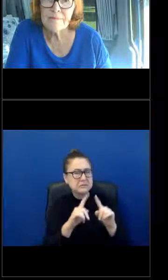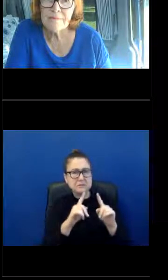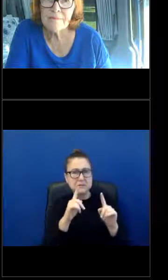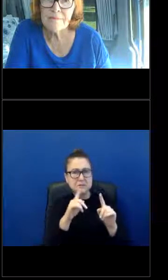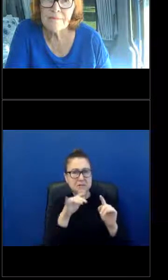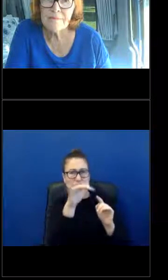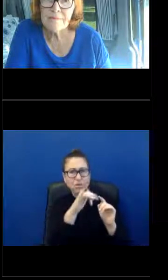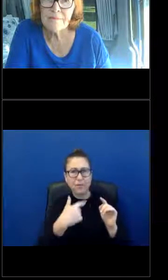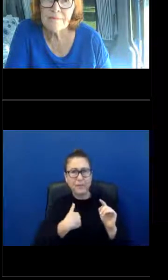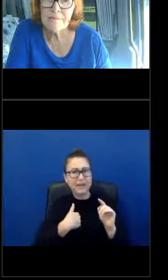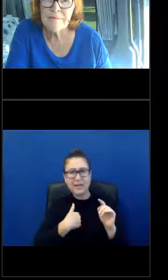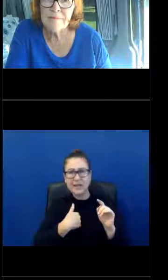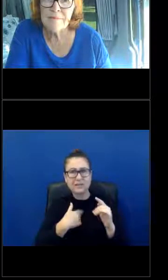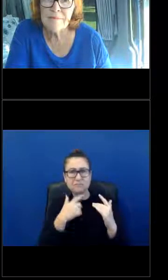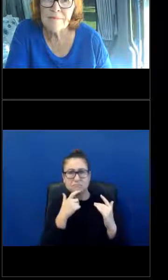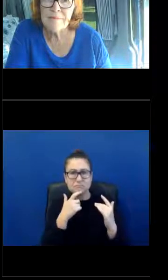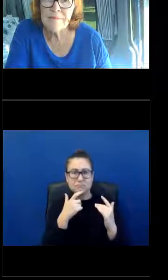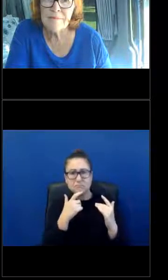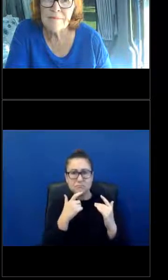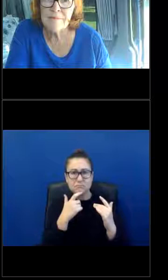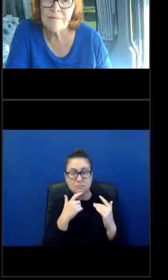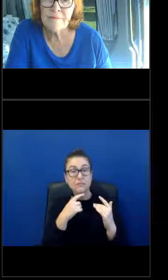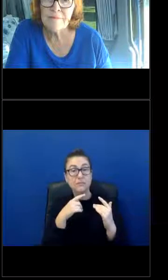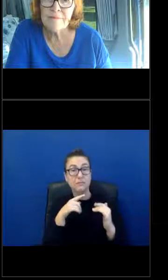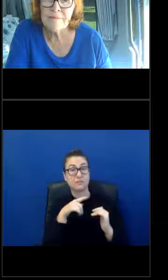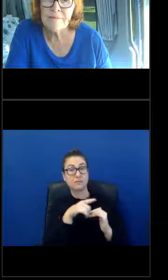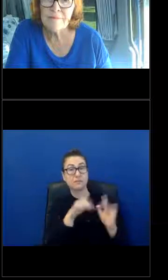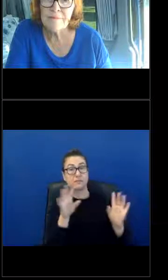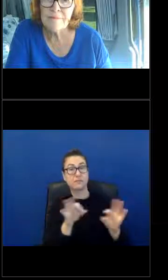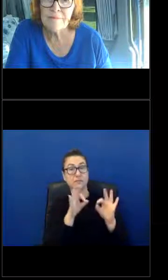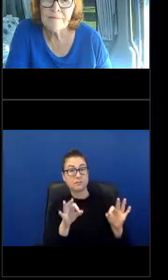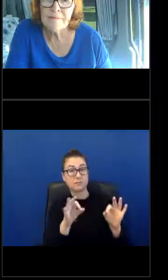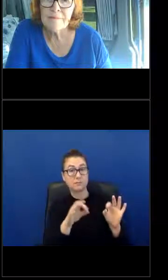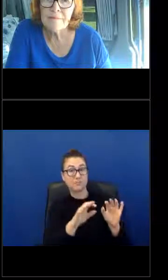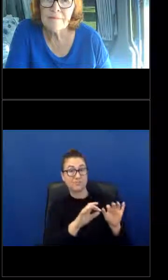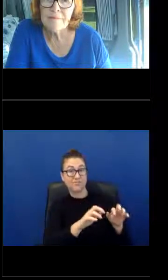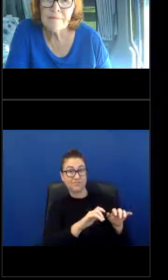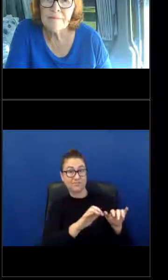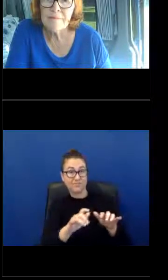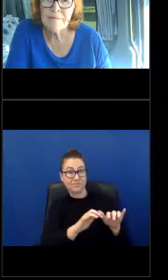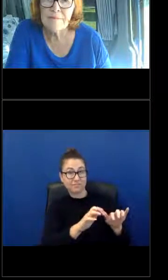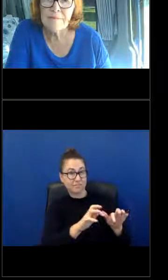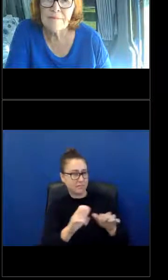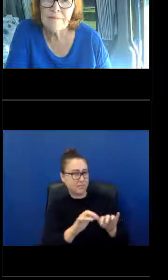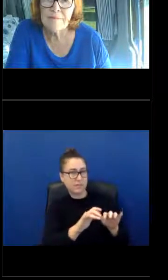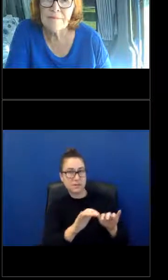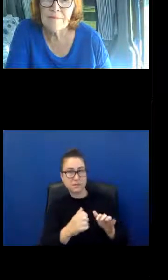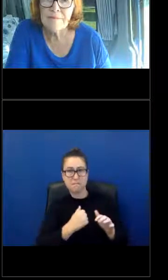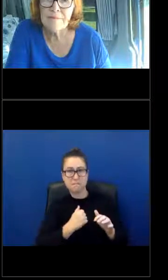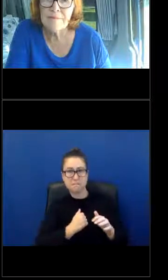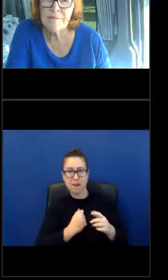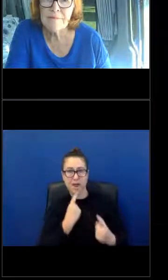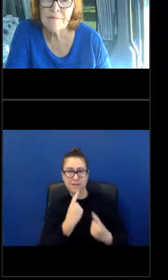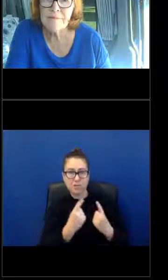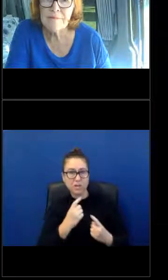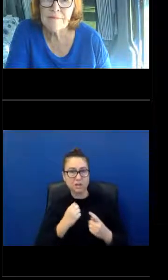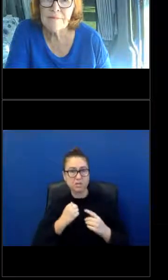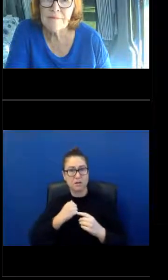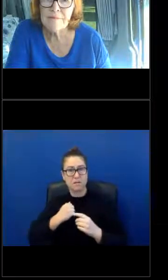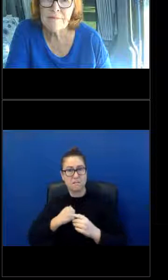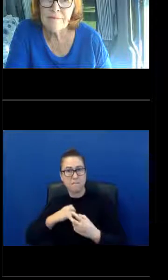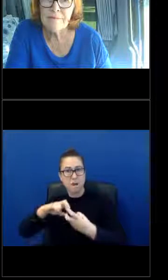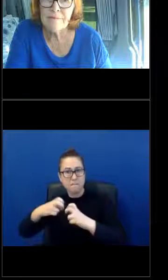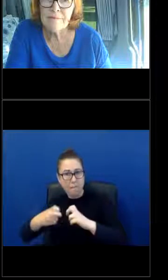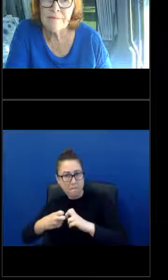what information out there is most relevant to you. The guided pathways are a way to help people who want to or